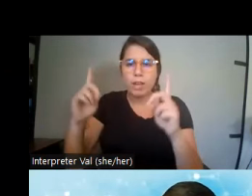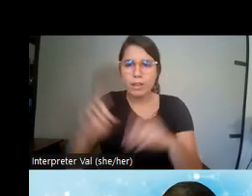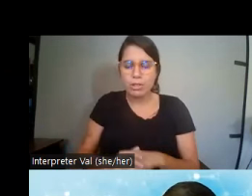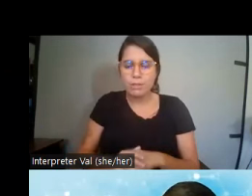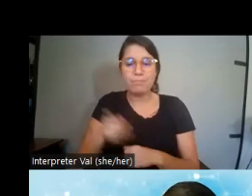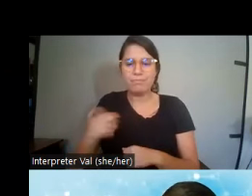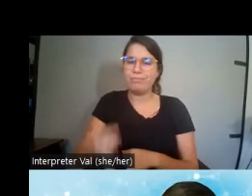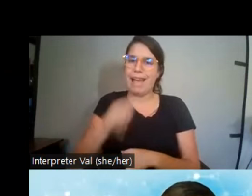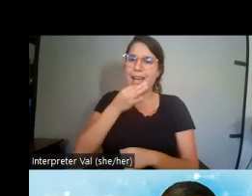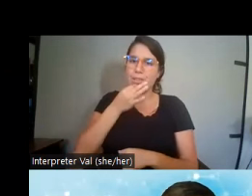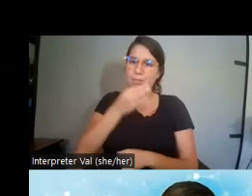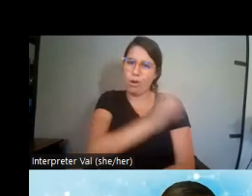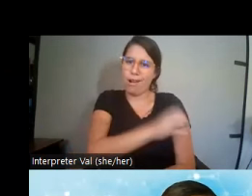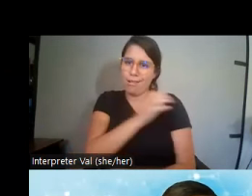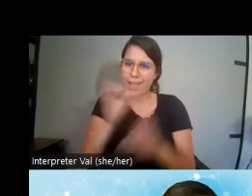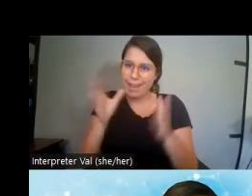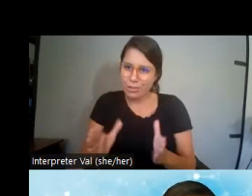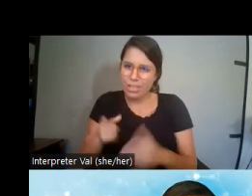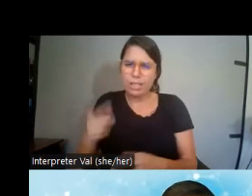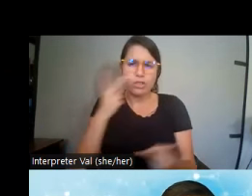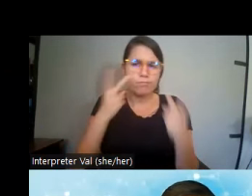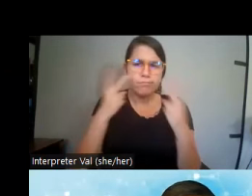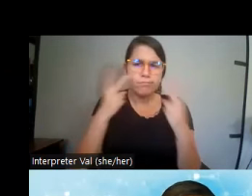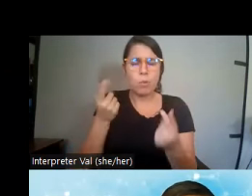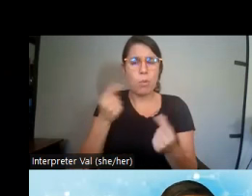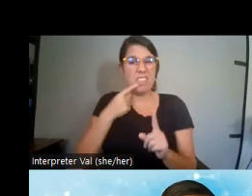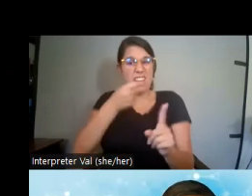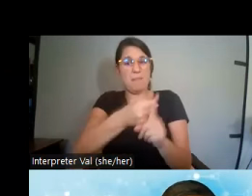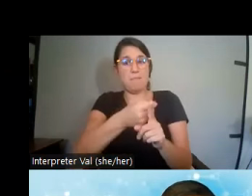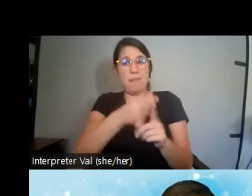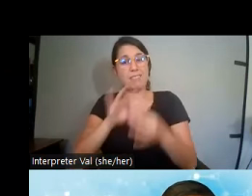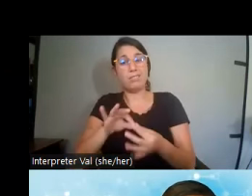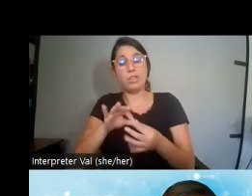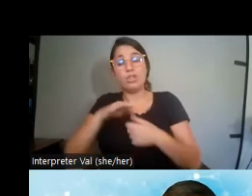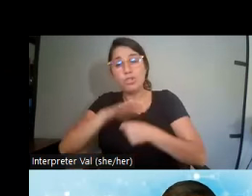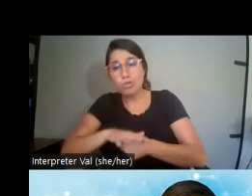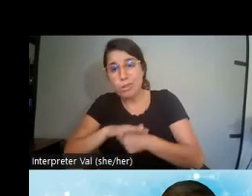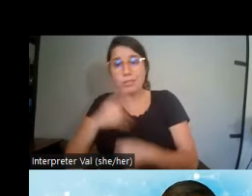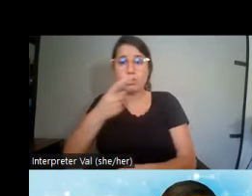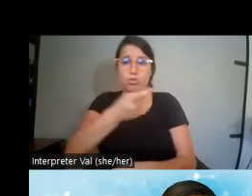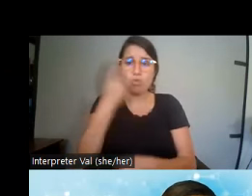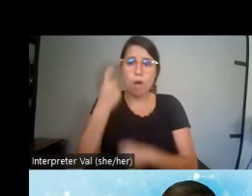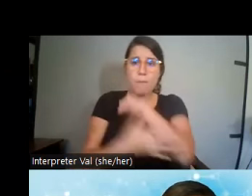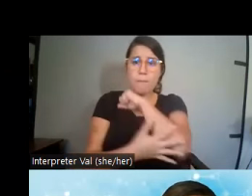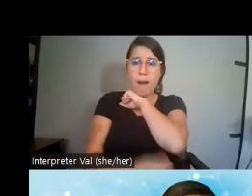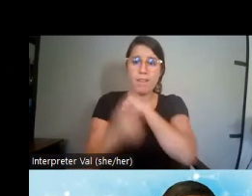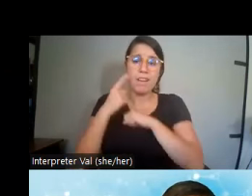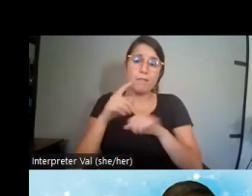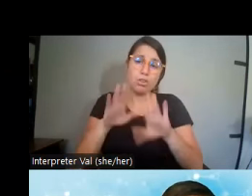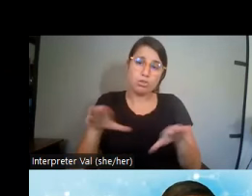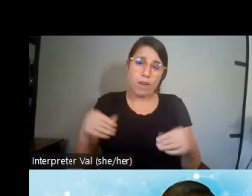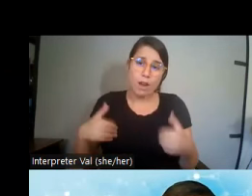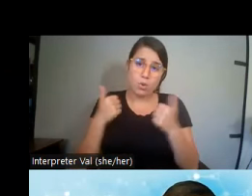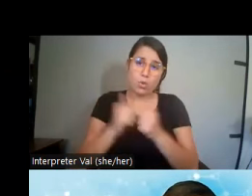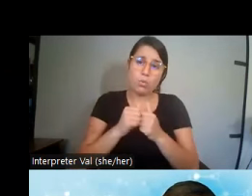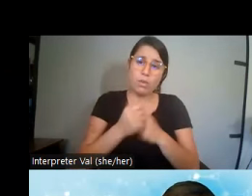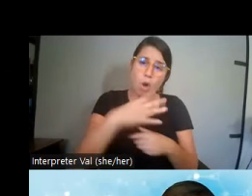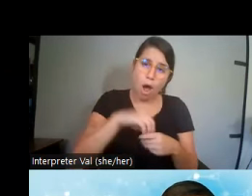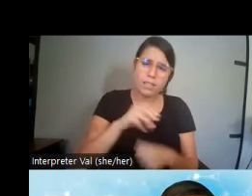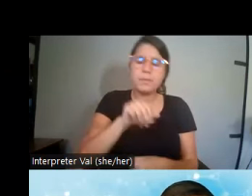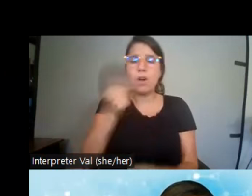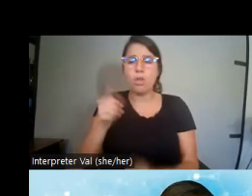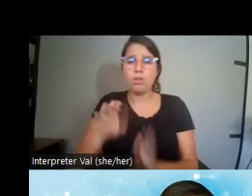expert clinician, Ms. McGee has seen the impact of stress, trauma, and poverty on children and youth with autism and other